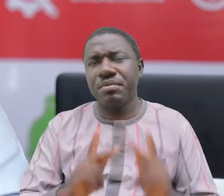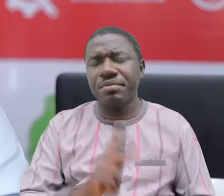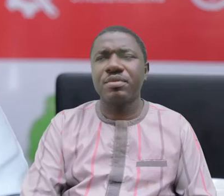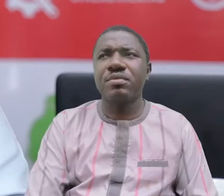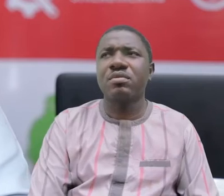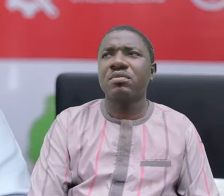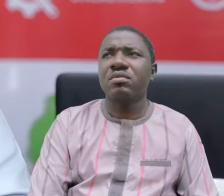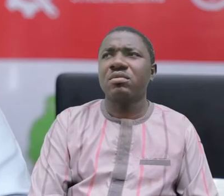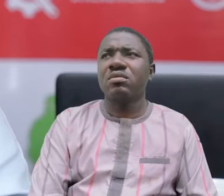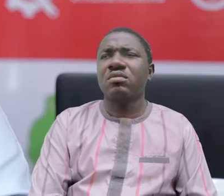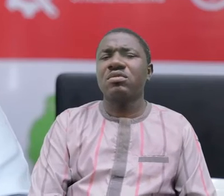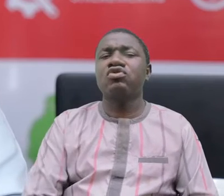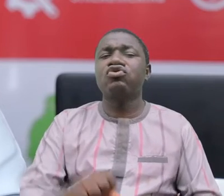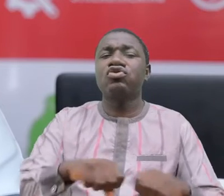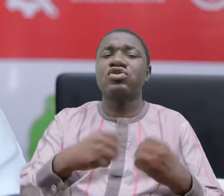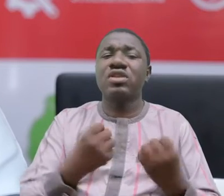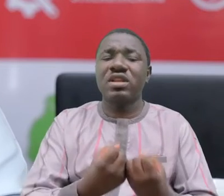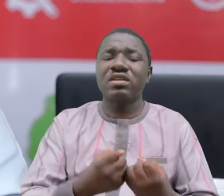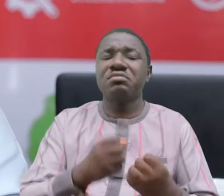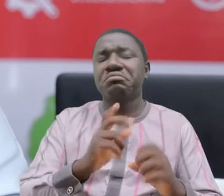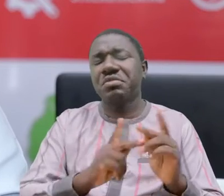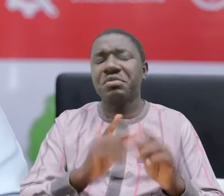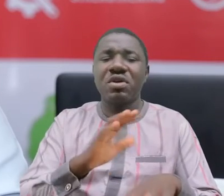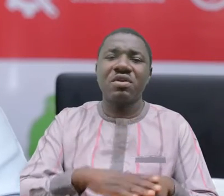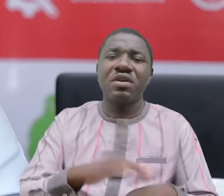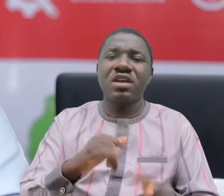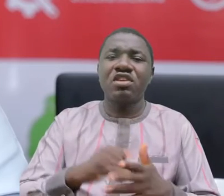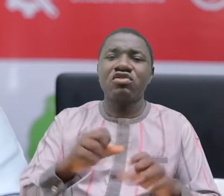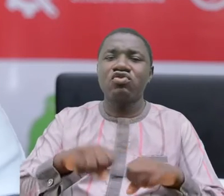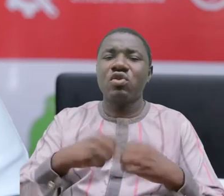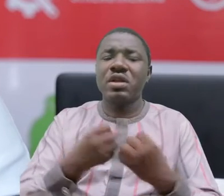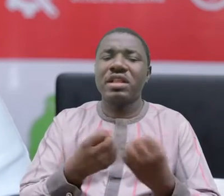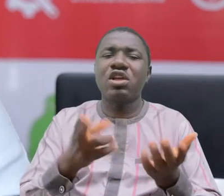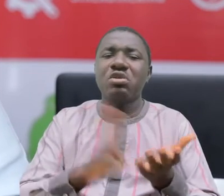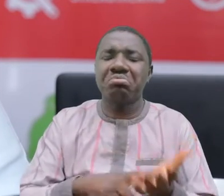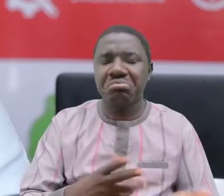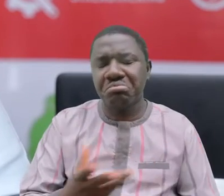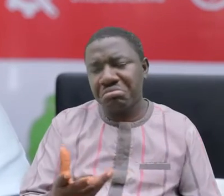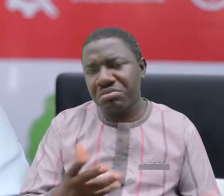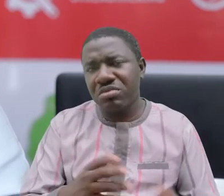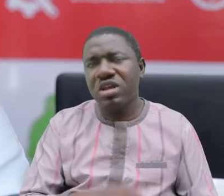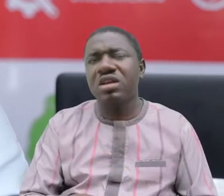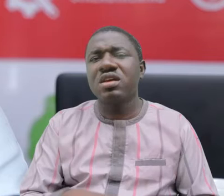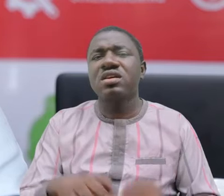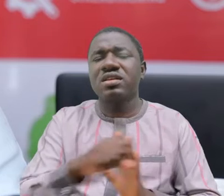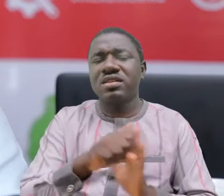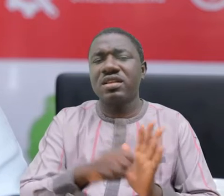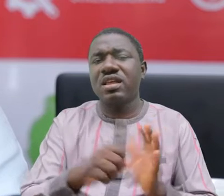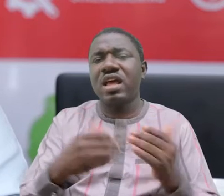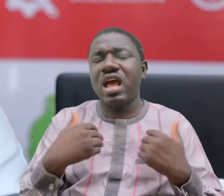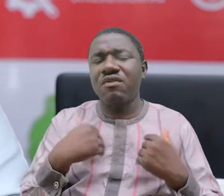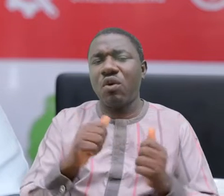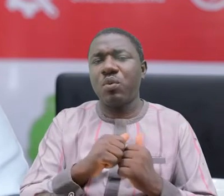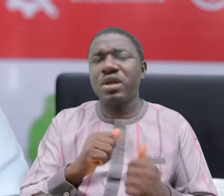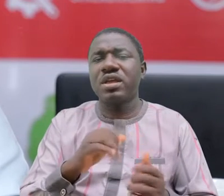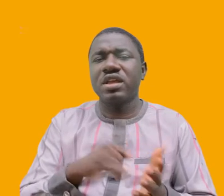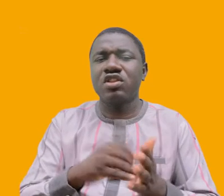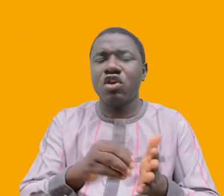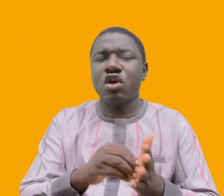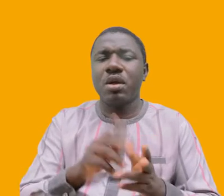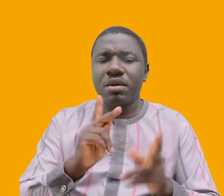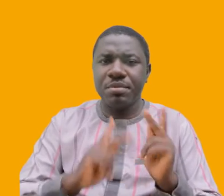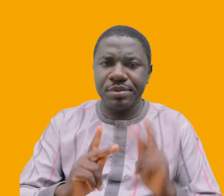the citizens, what will sociologists or other people will call the social contract that the state has with its